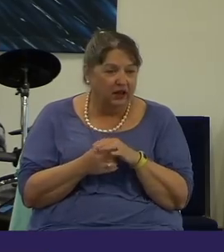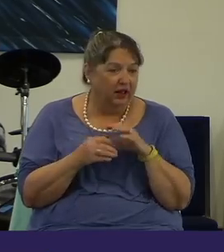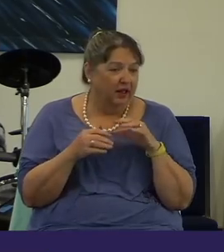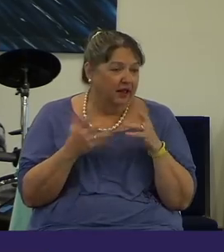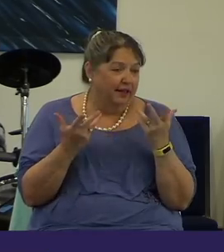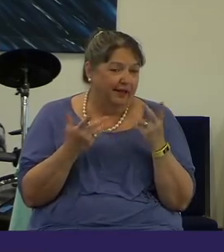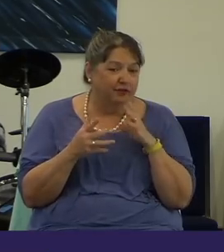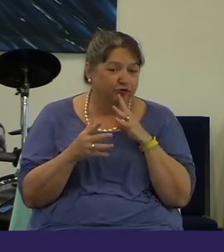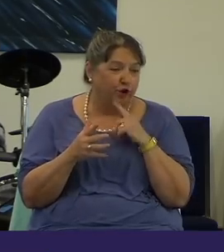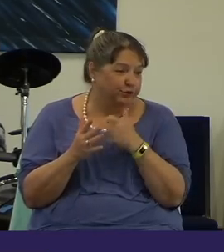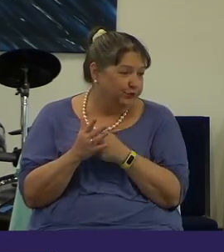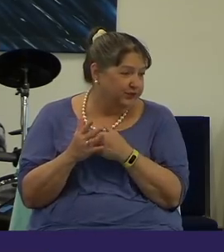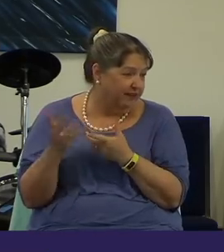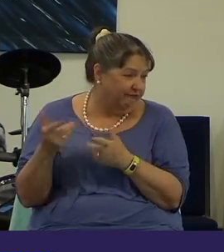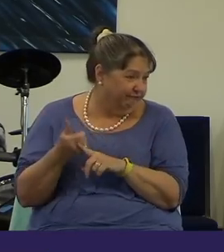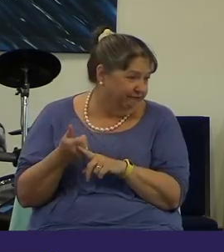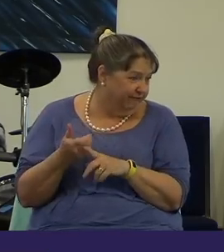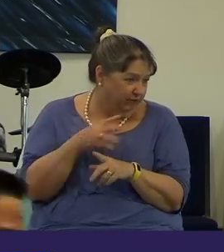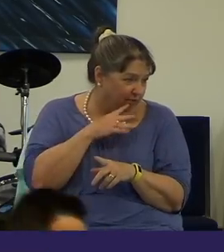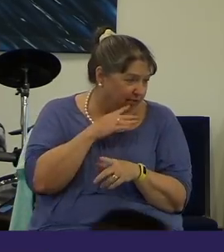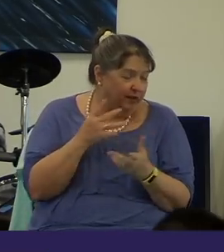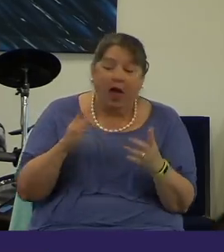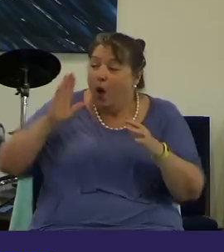Hopefully they do anyway. Hi, guys.